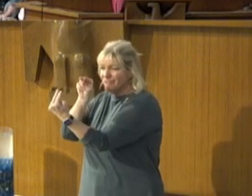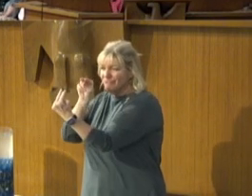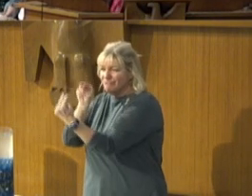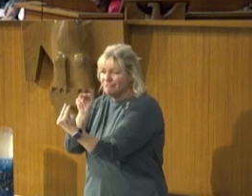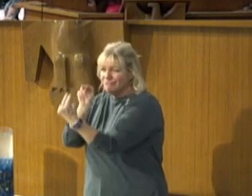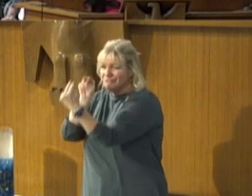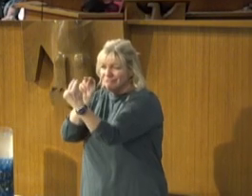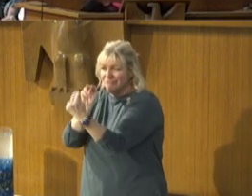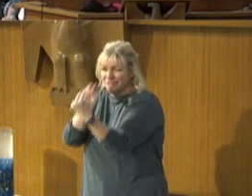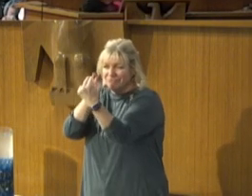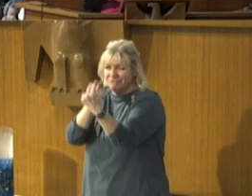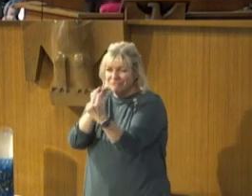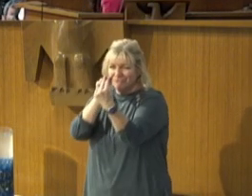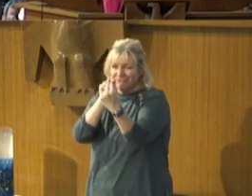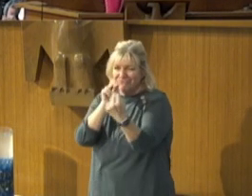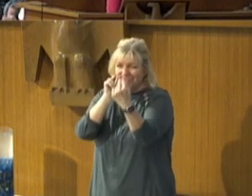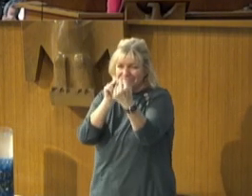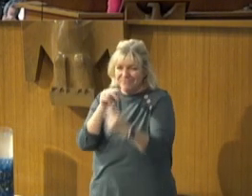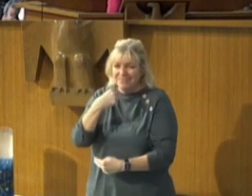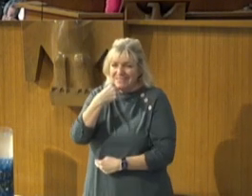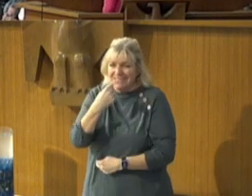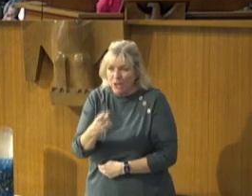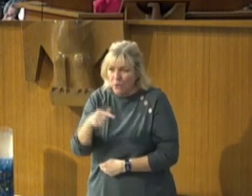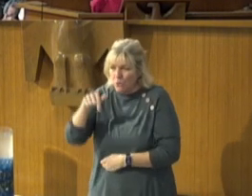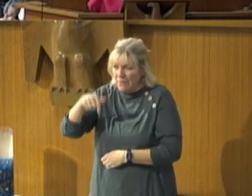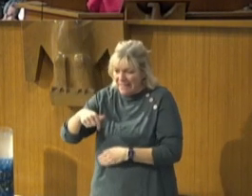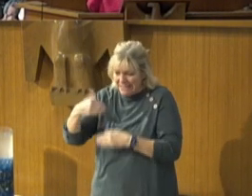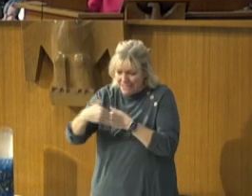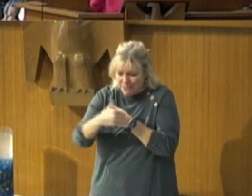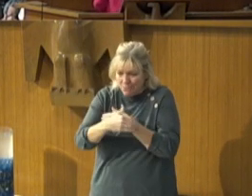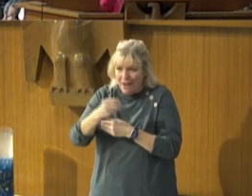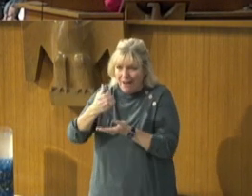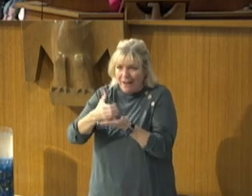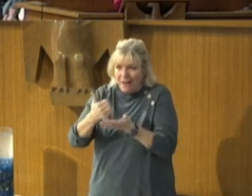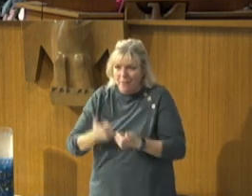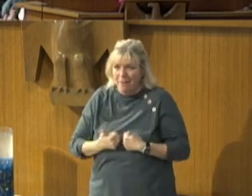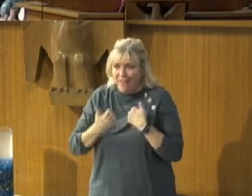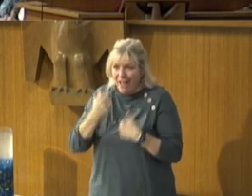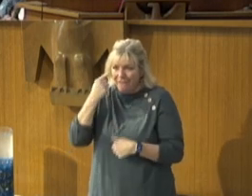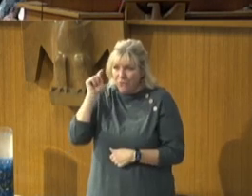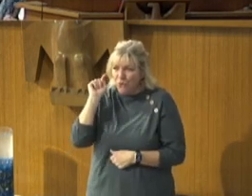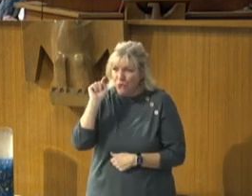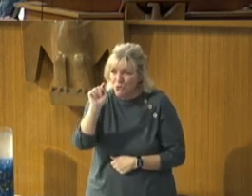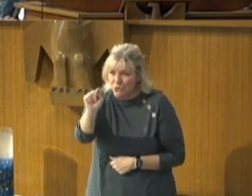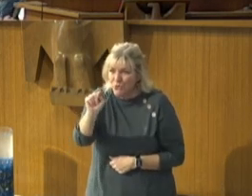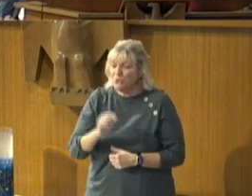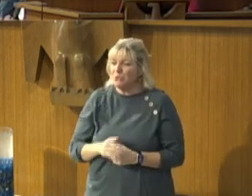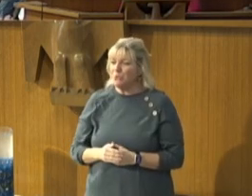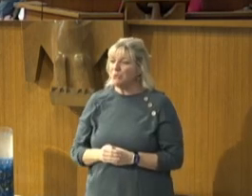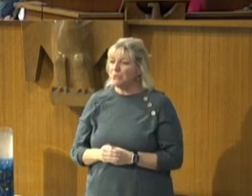and to say, this is the bread and the cup of life for you. And to know truly that